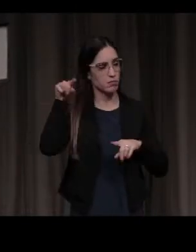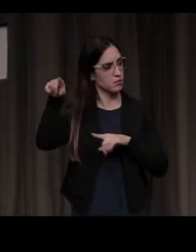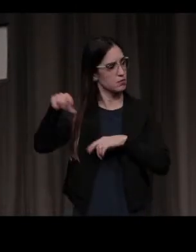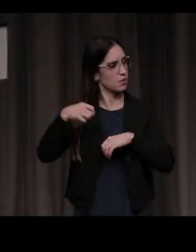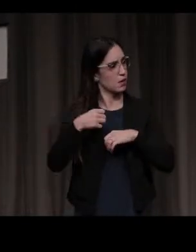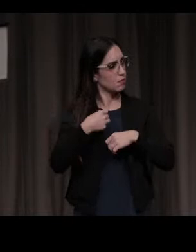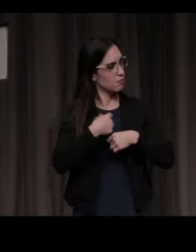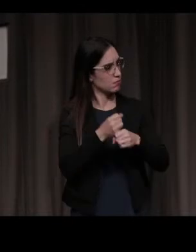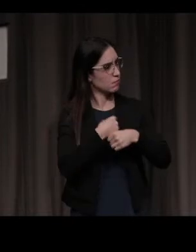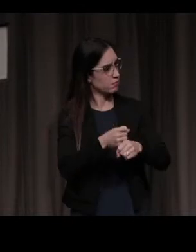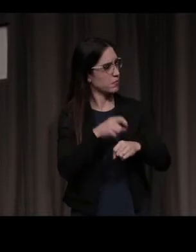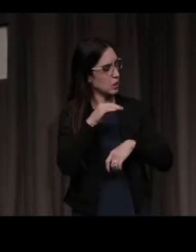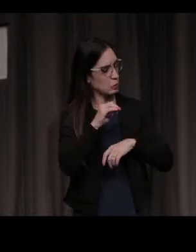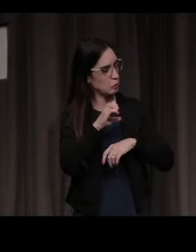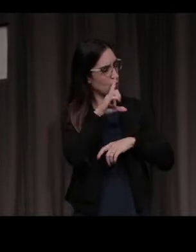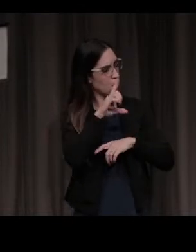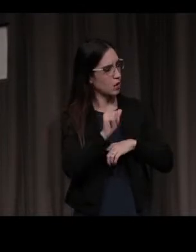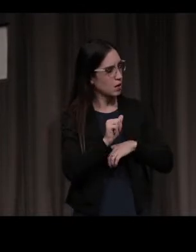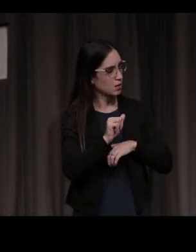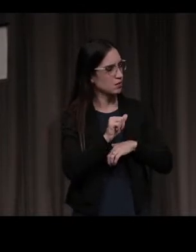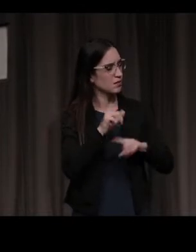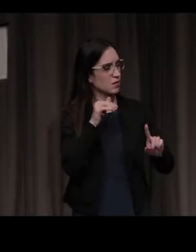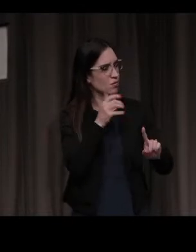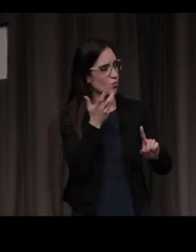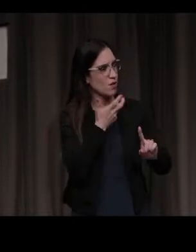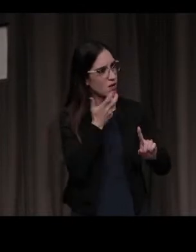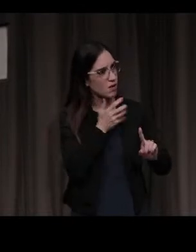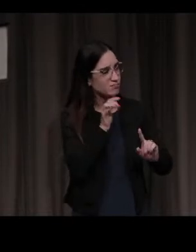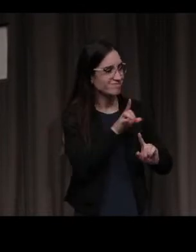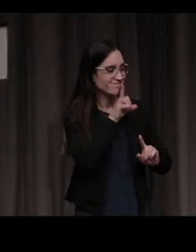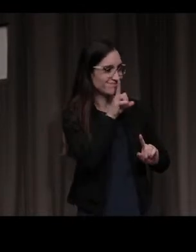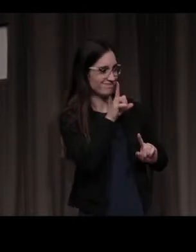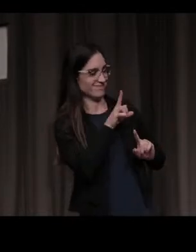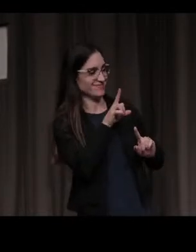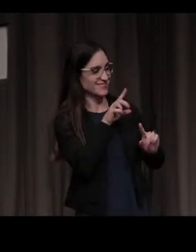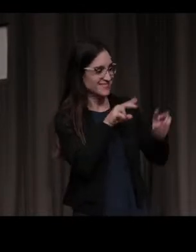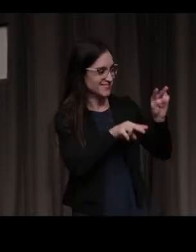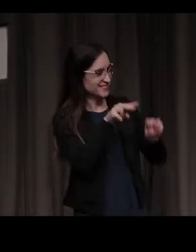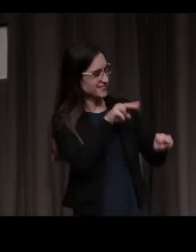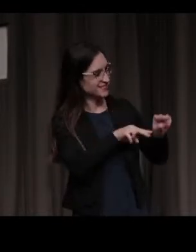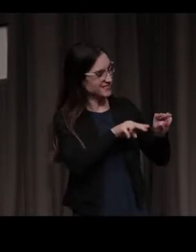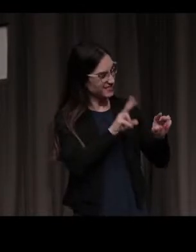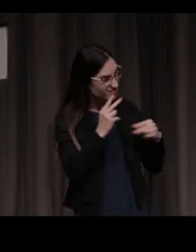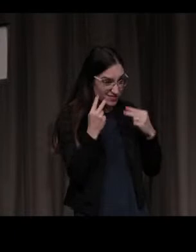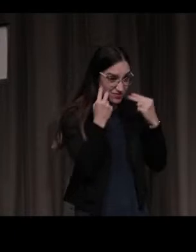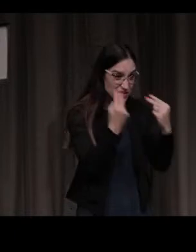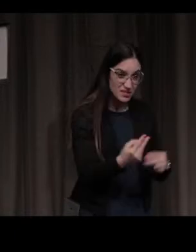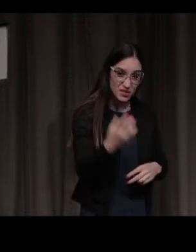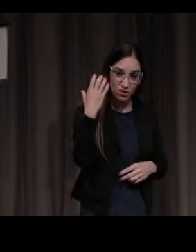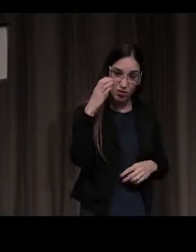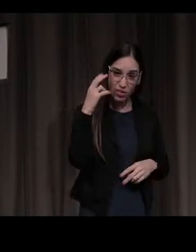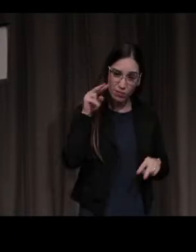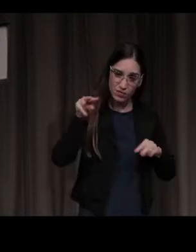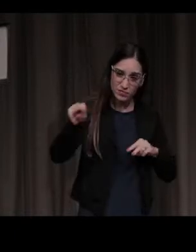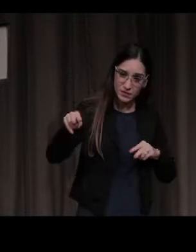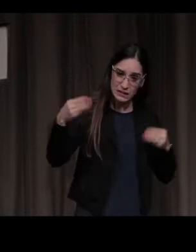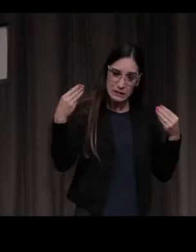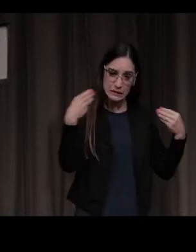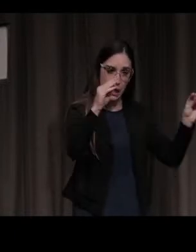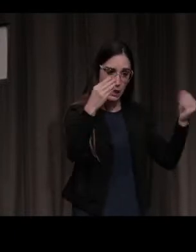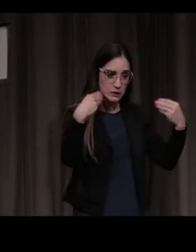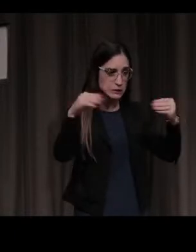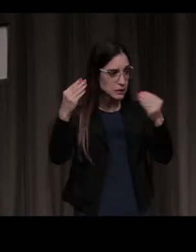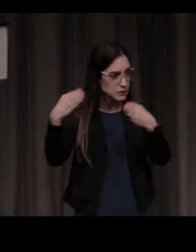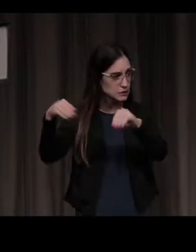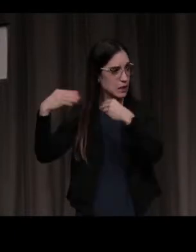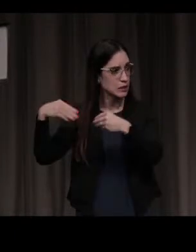molas, and it was really funny to me to like be visiting Colombia and see these molas sold on the street, and it's like